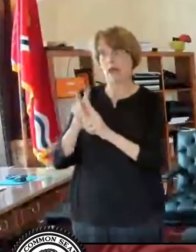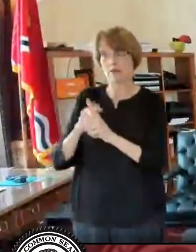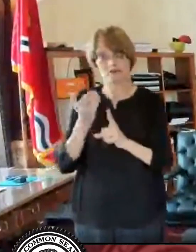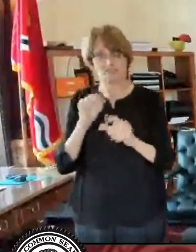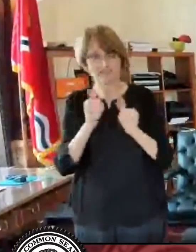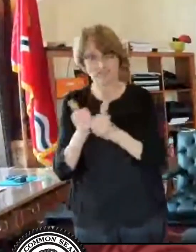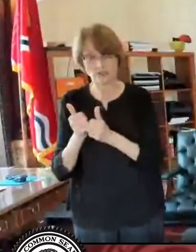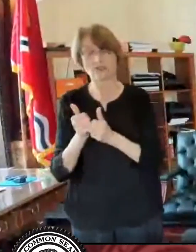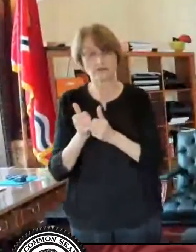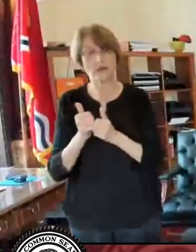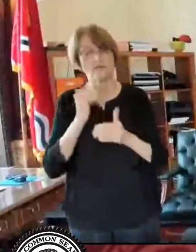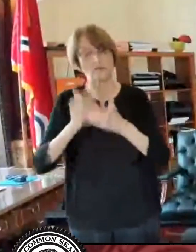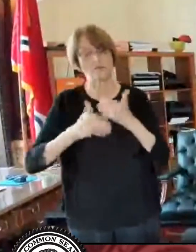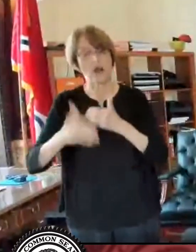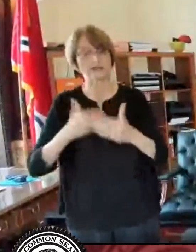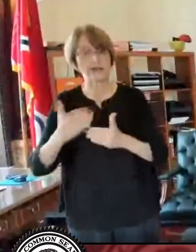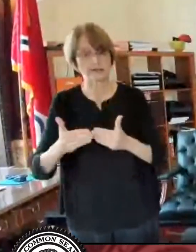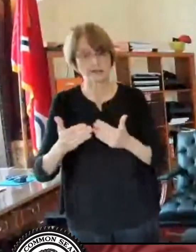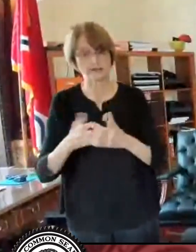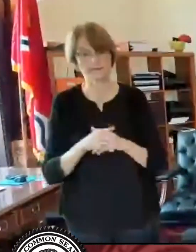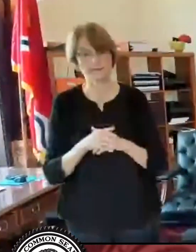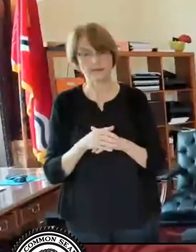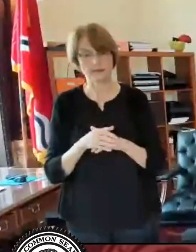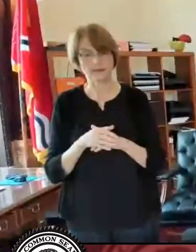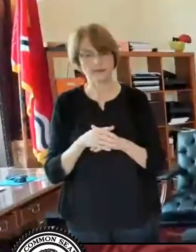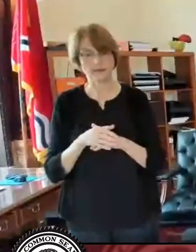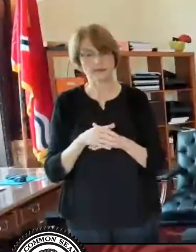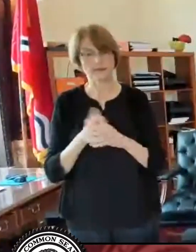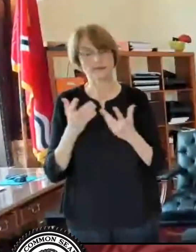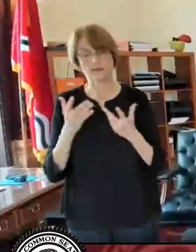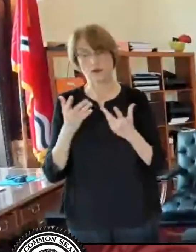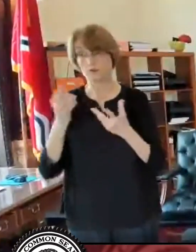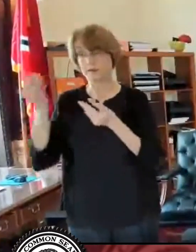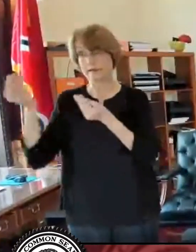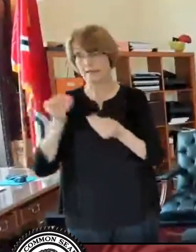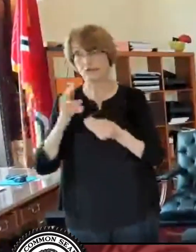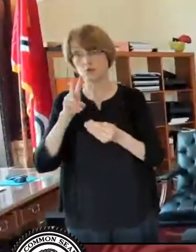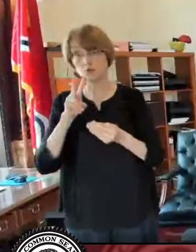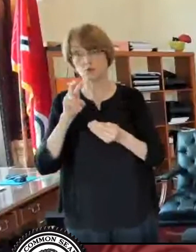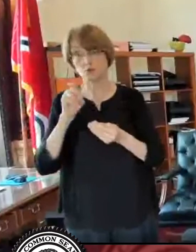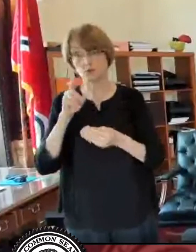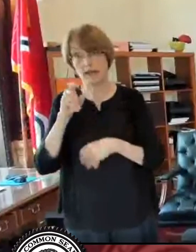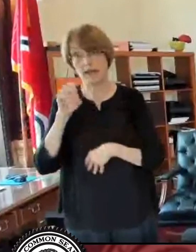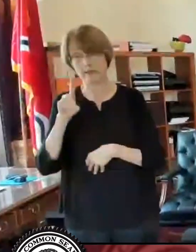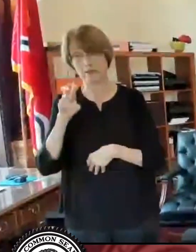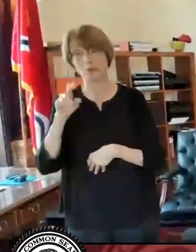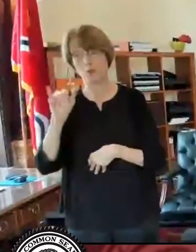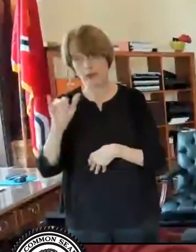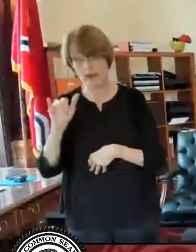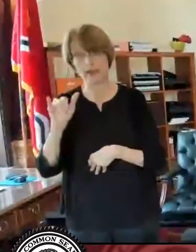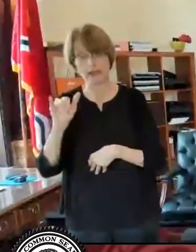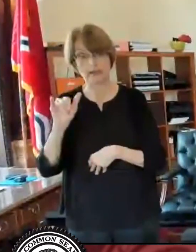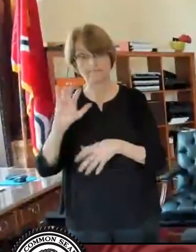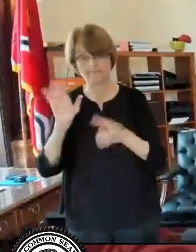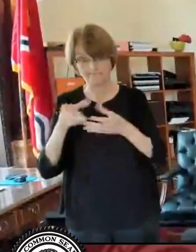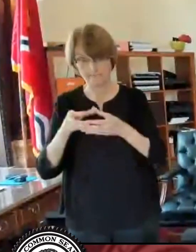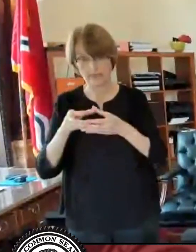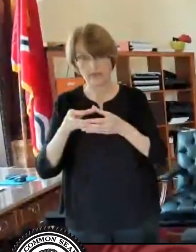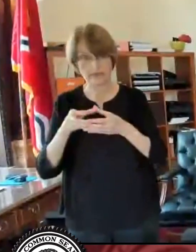The applications are now made through the United Way, to the United Way, and then that's allocated to an agency.